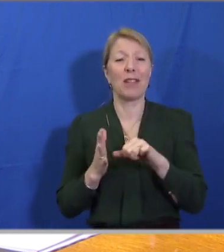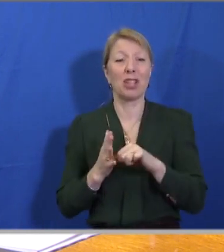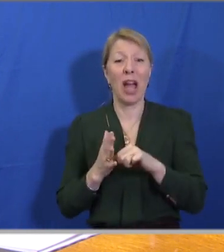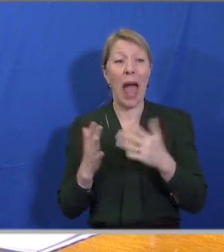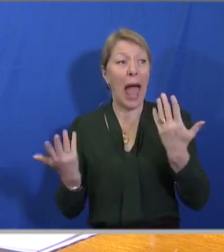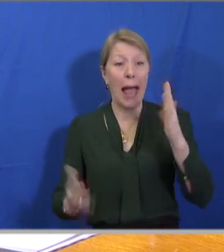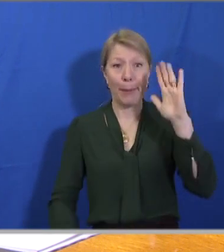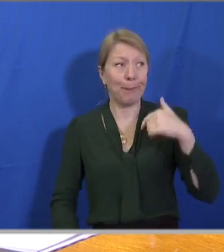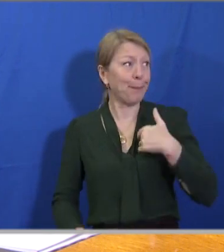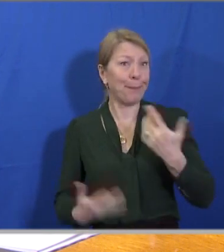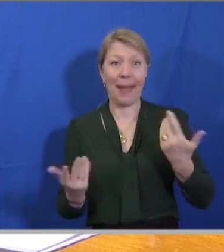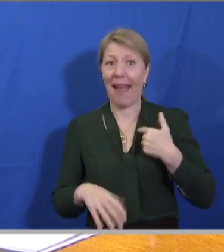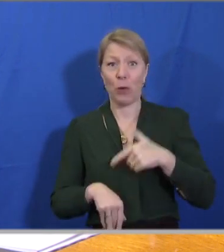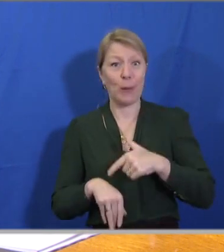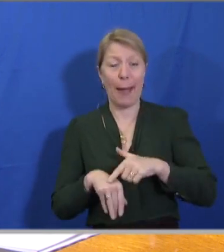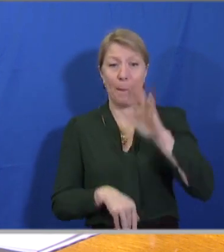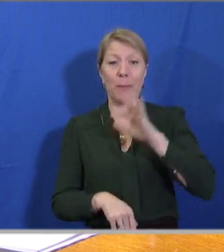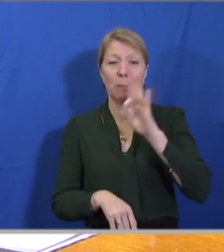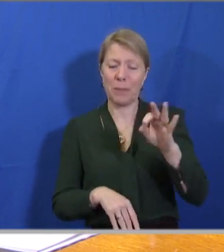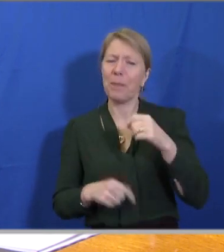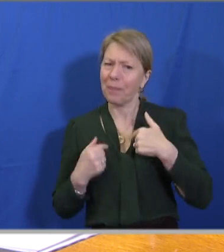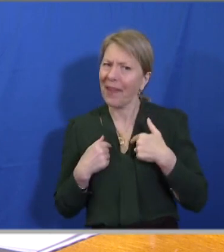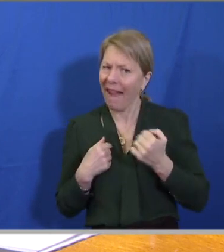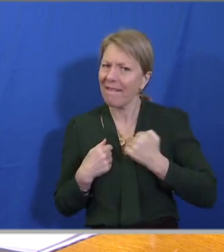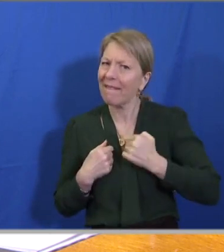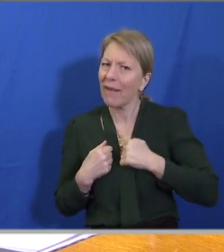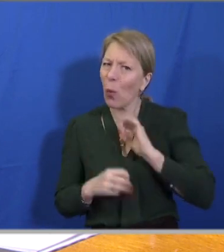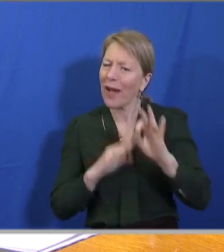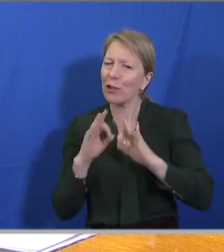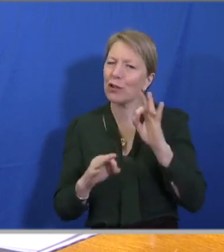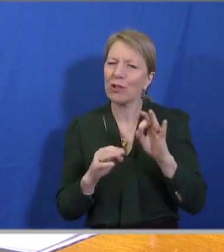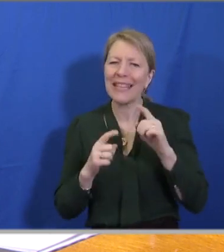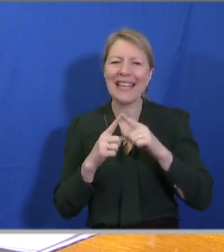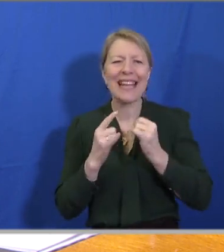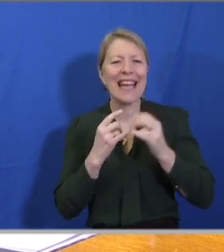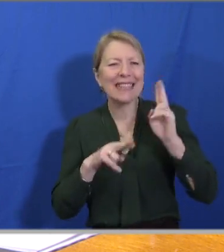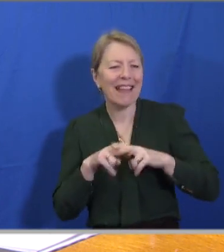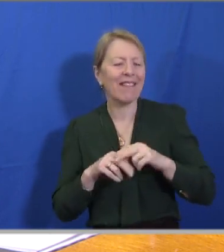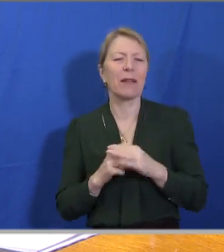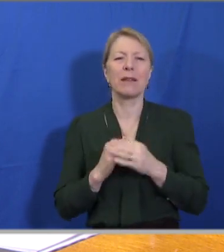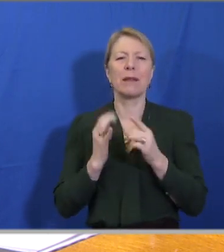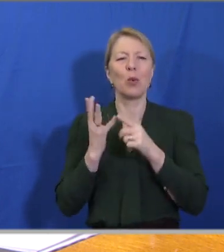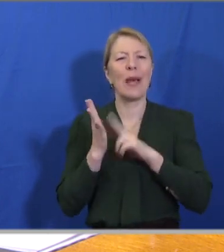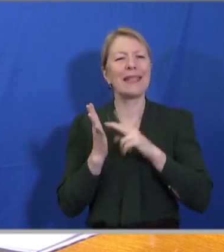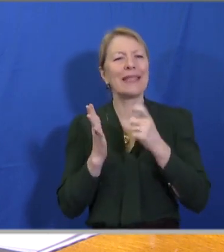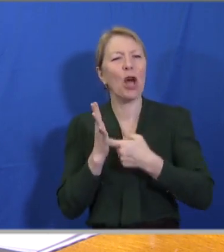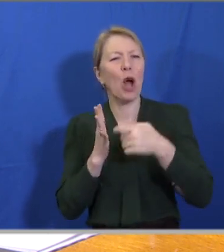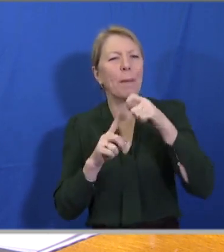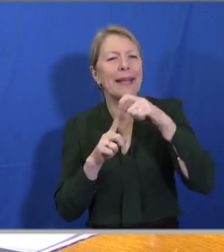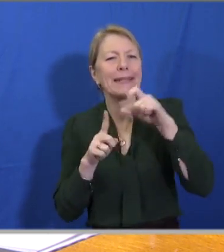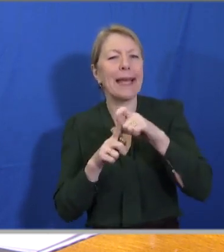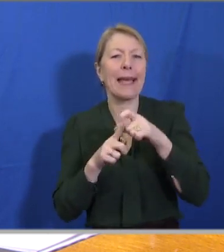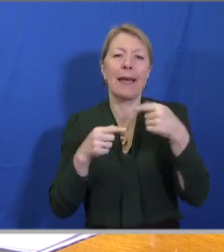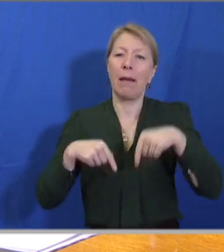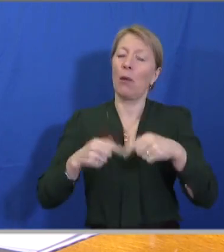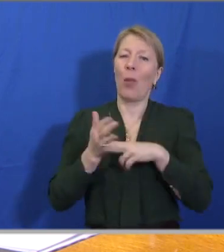I do have some I want to ask in relation to European social funds, in relation to UN CRPD and how that's going to be implemented, but I will pass those